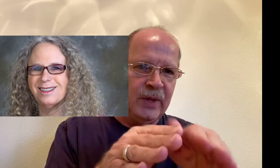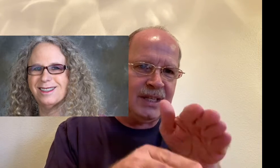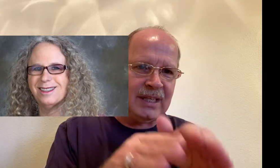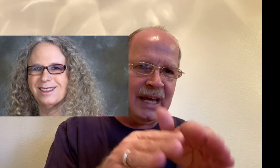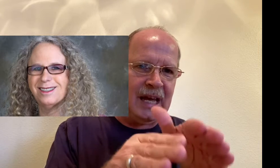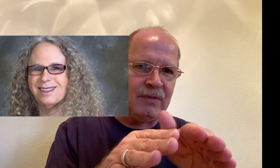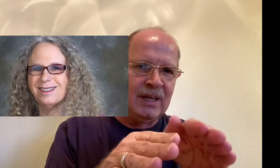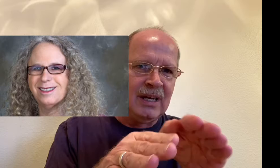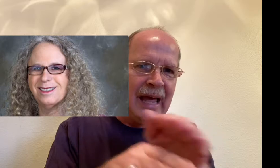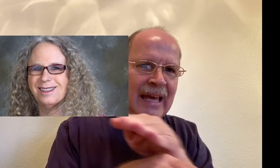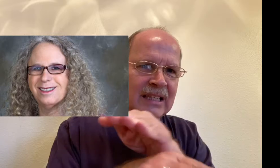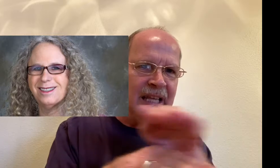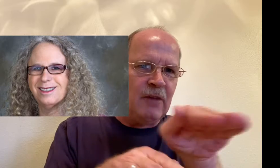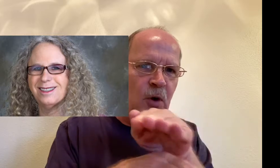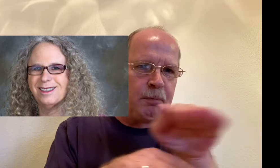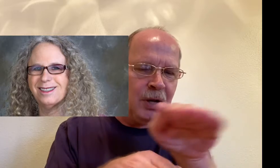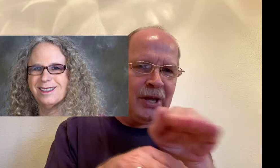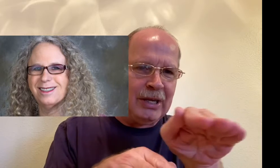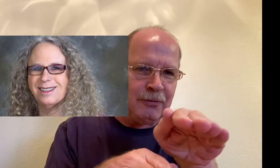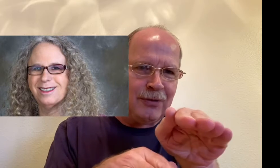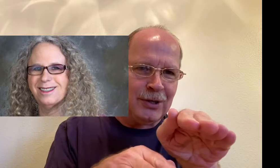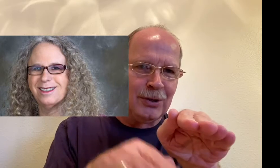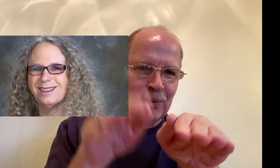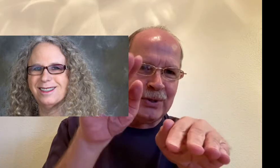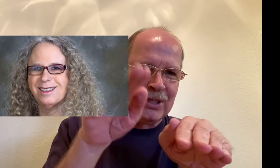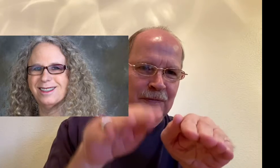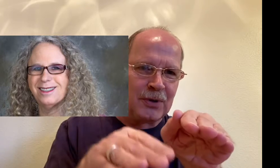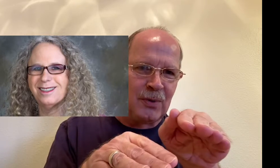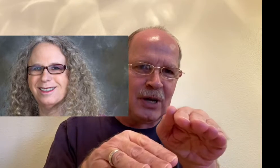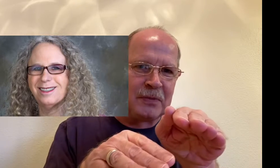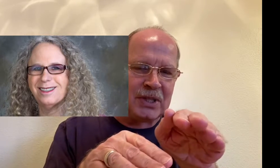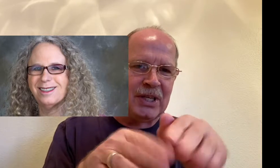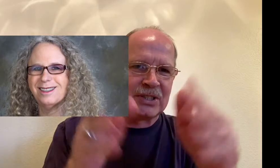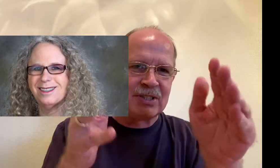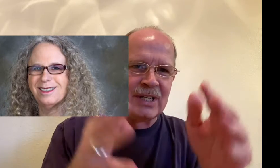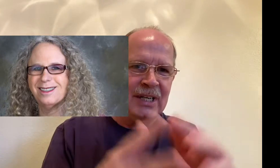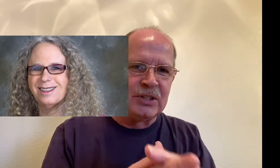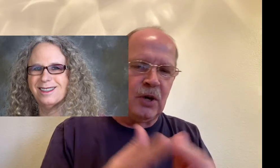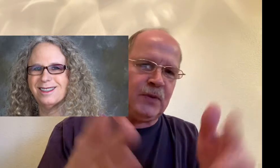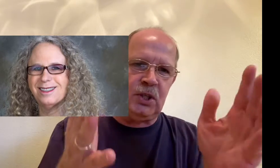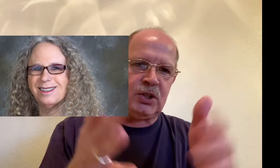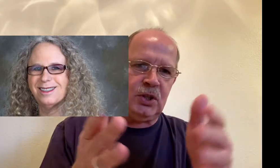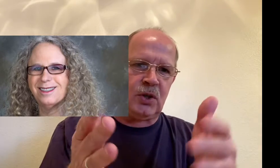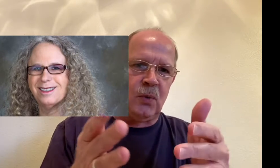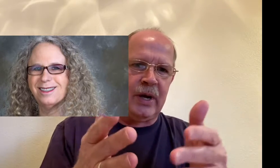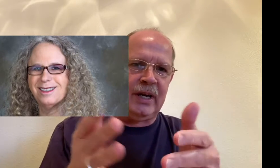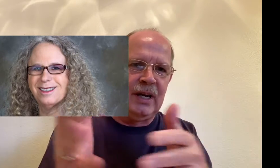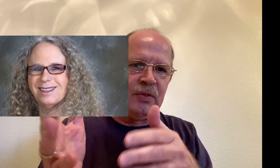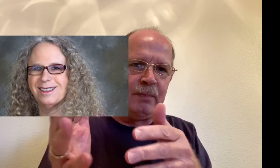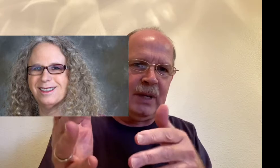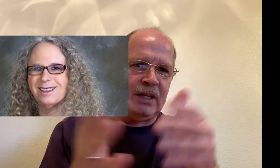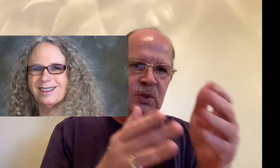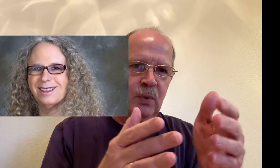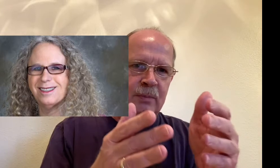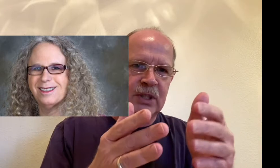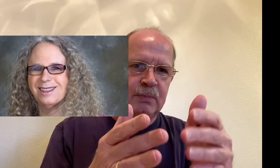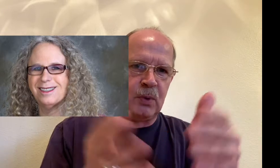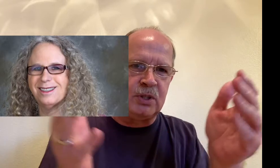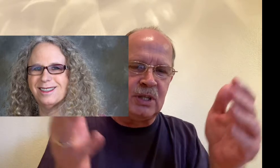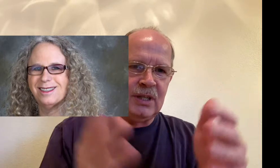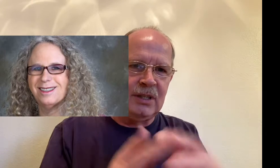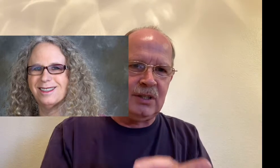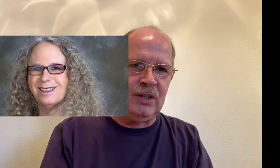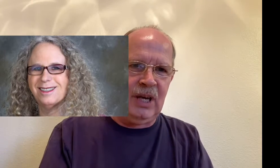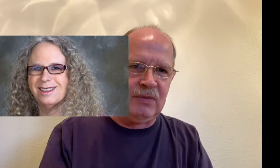So they could have a level playing field with different qualifications. So if you just took away the men's and women's